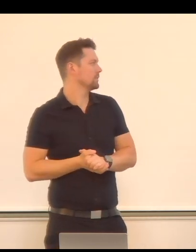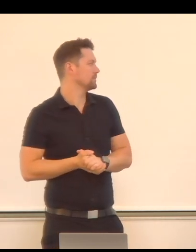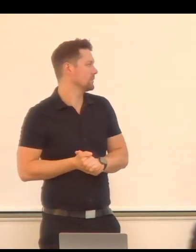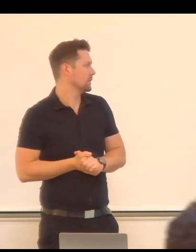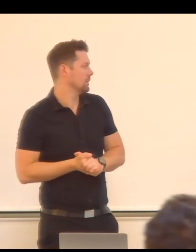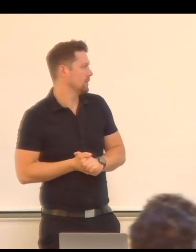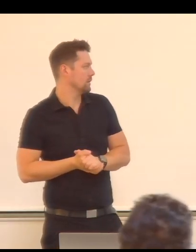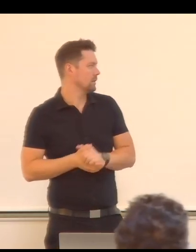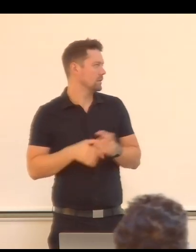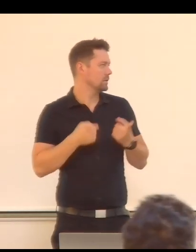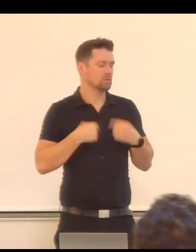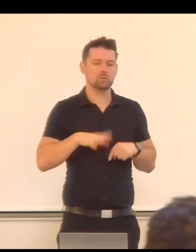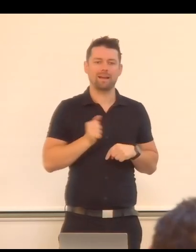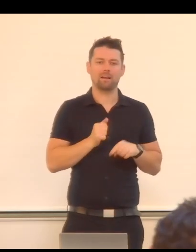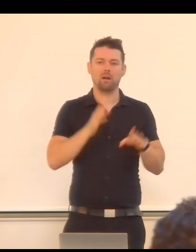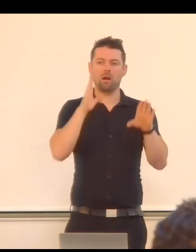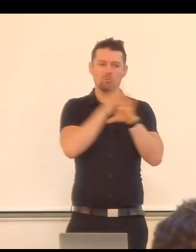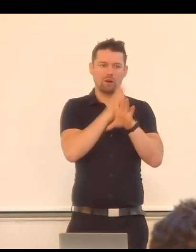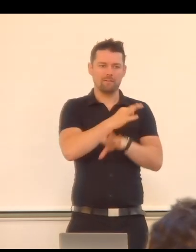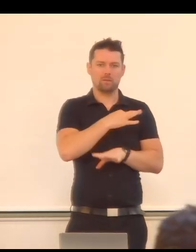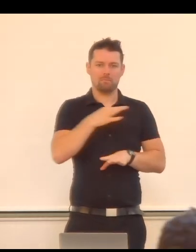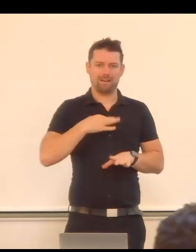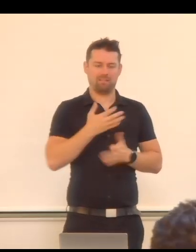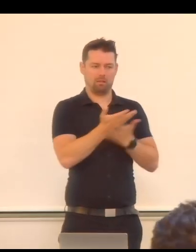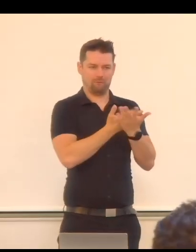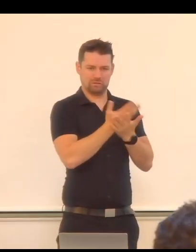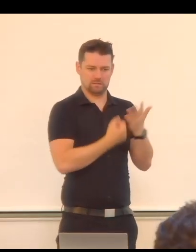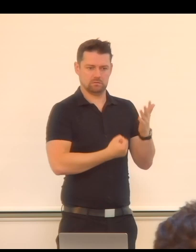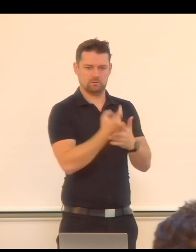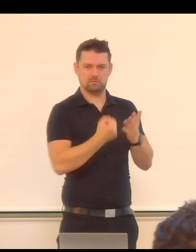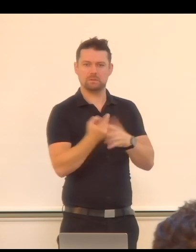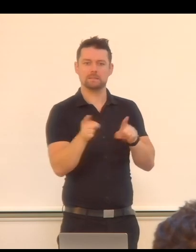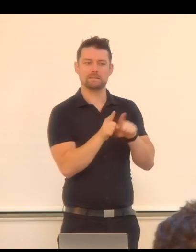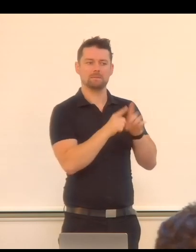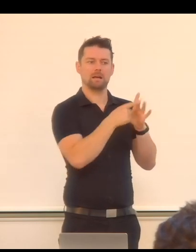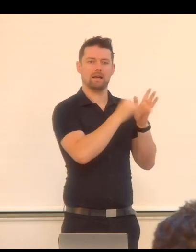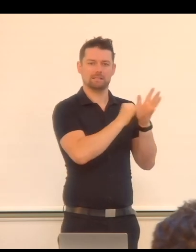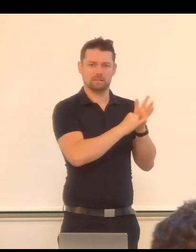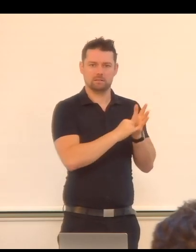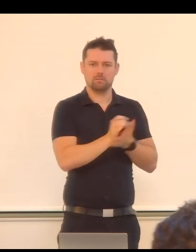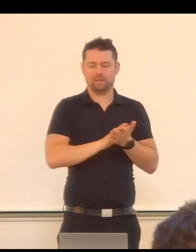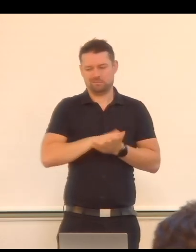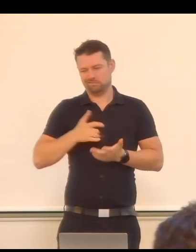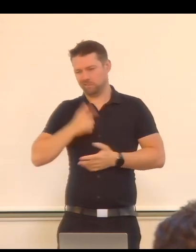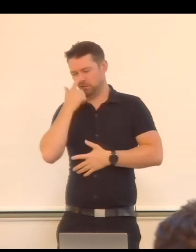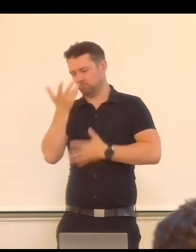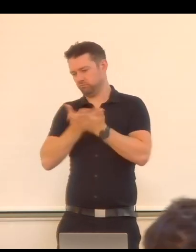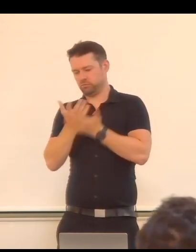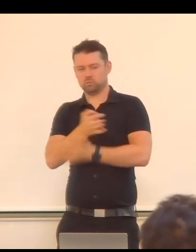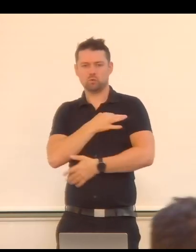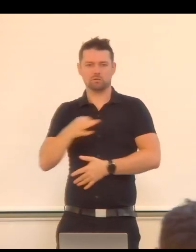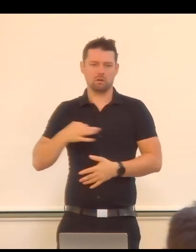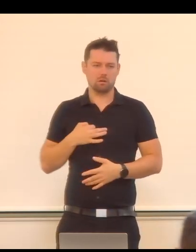had periodic private medical conferences like they do from ISS. So I was able to speak to a doctor about what I was going through.